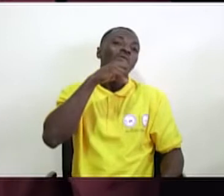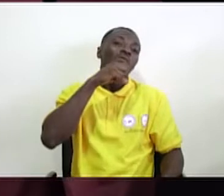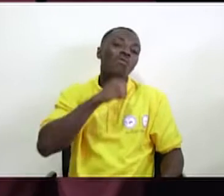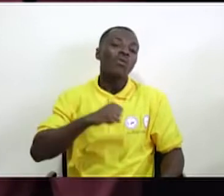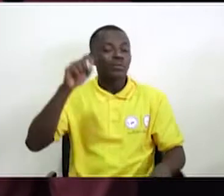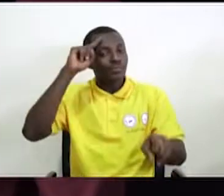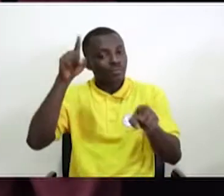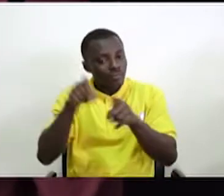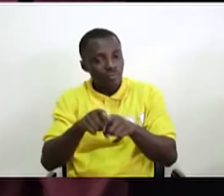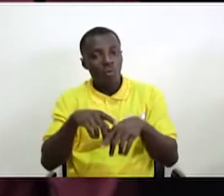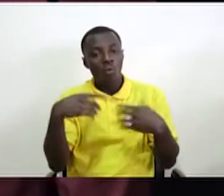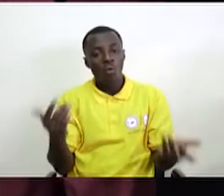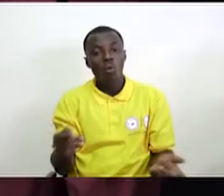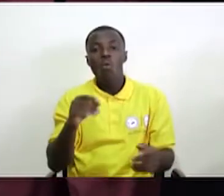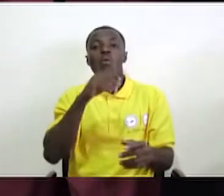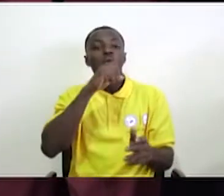It